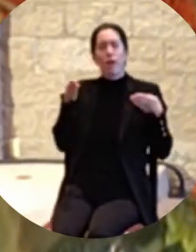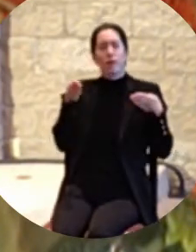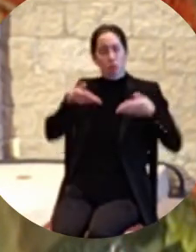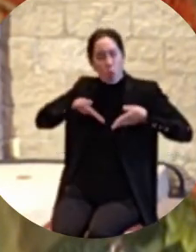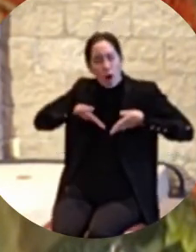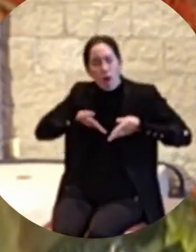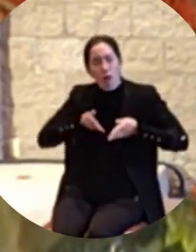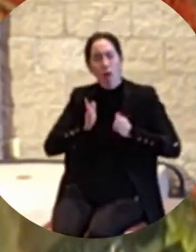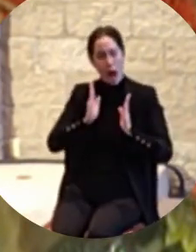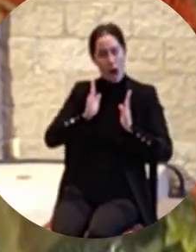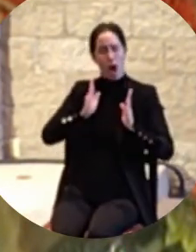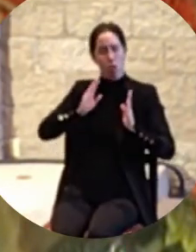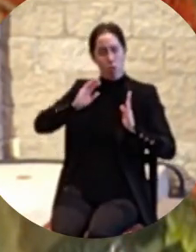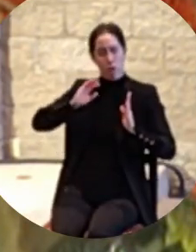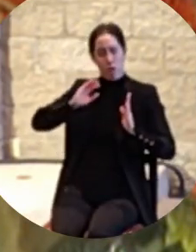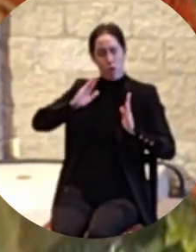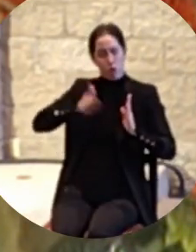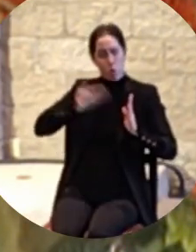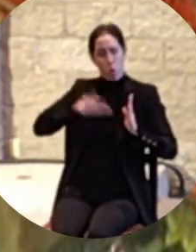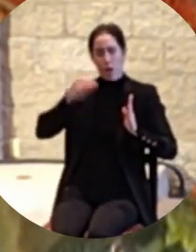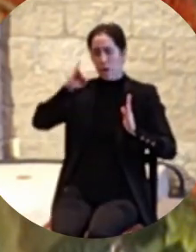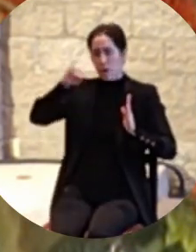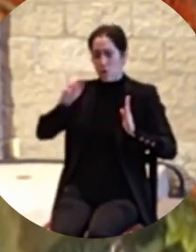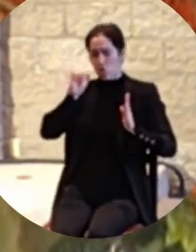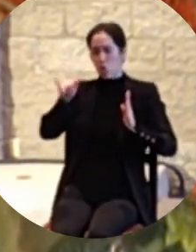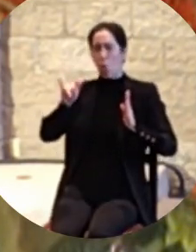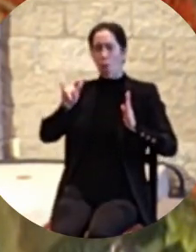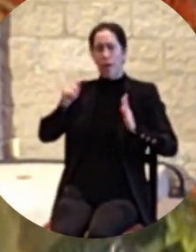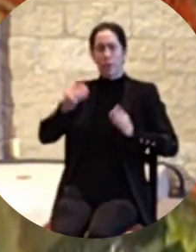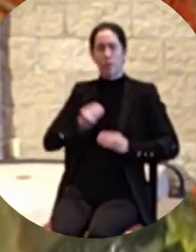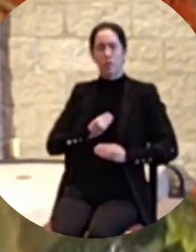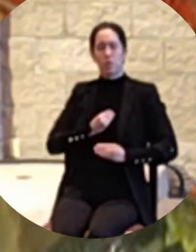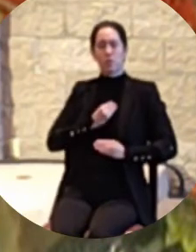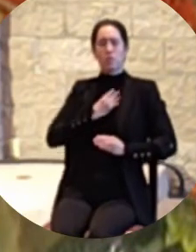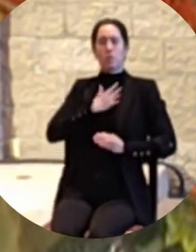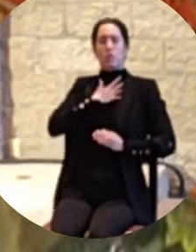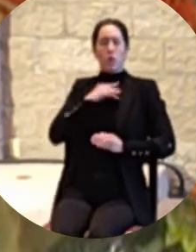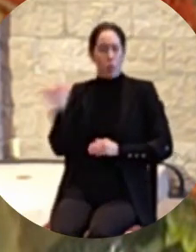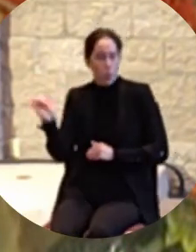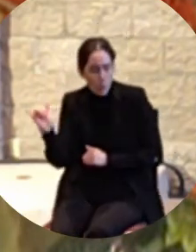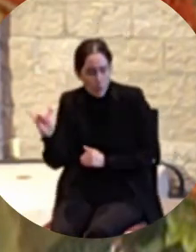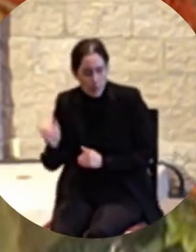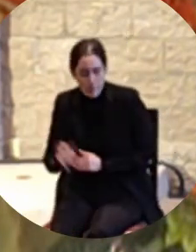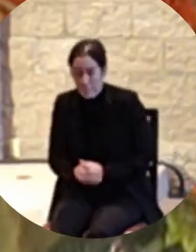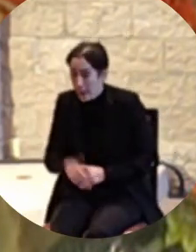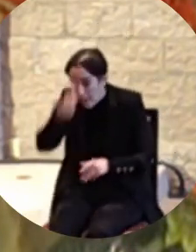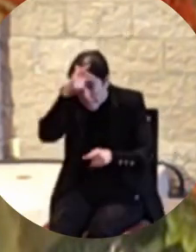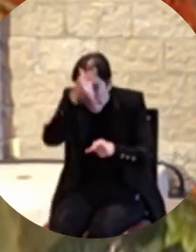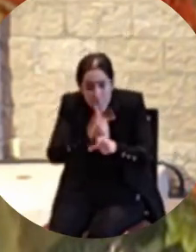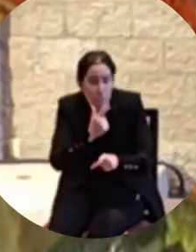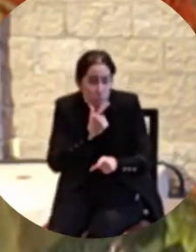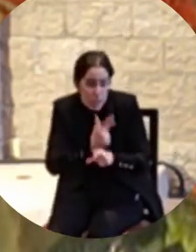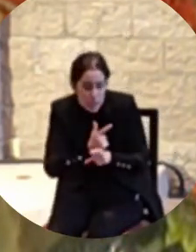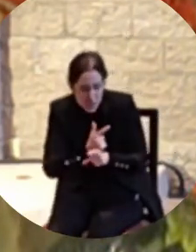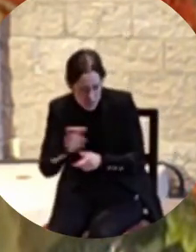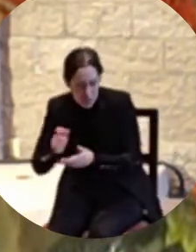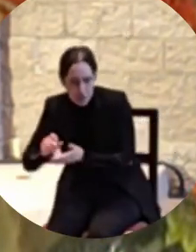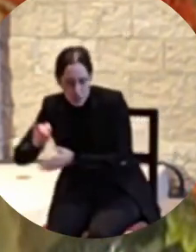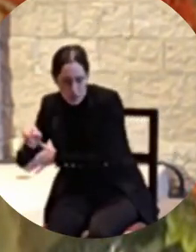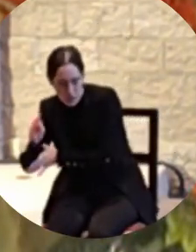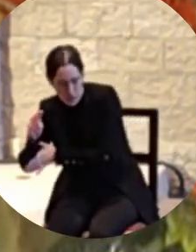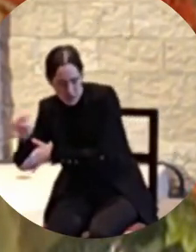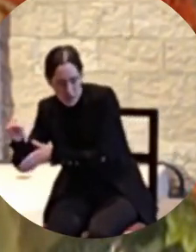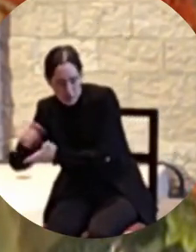well. Dear brothers and sisters, whenever trouble comes your way, let it be an